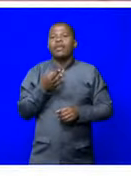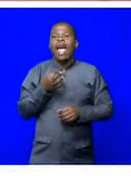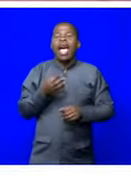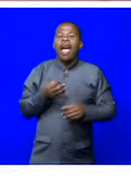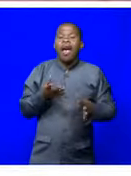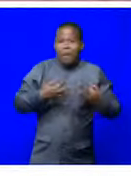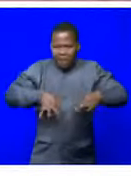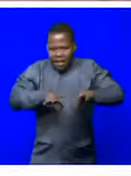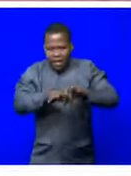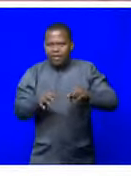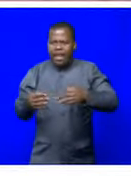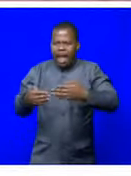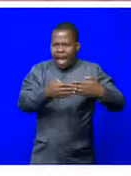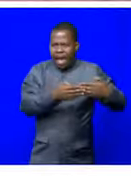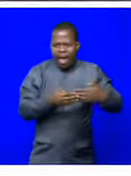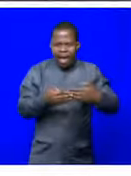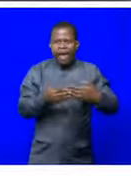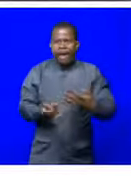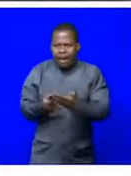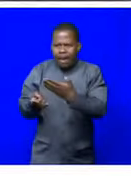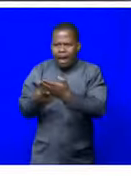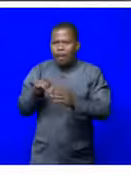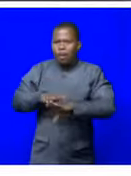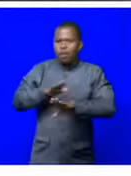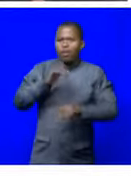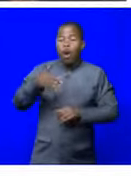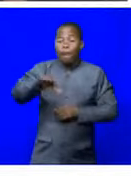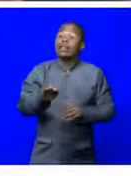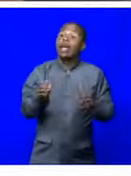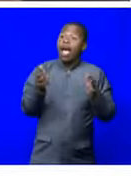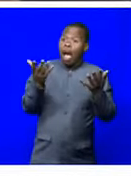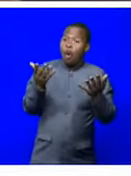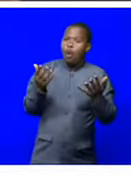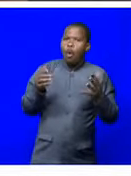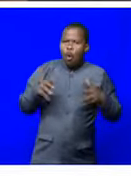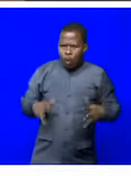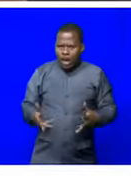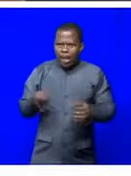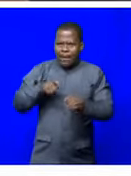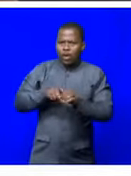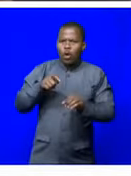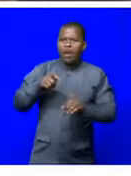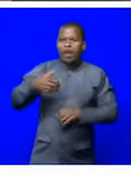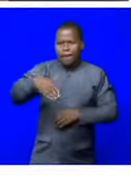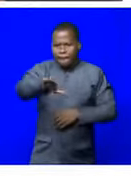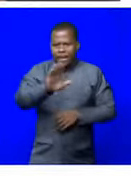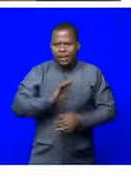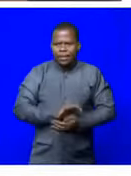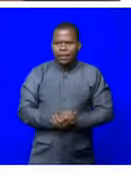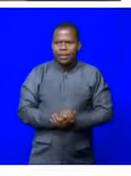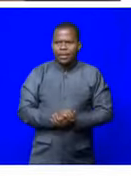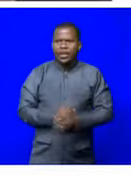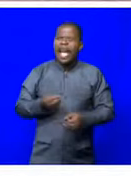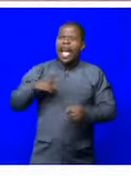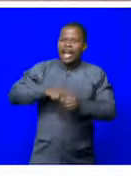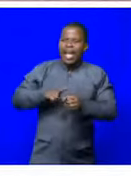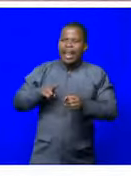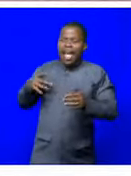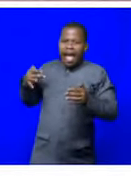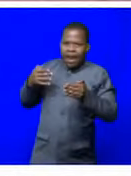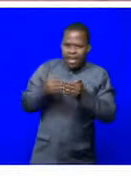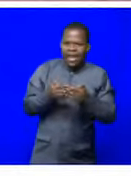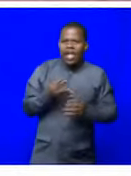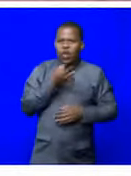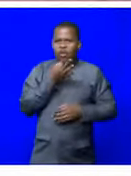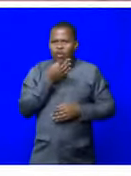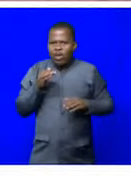for the nation at large, and we appreciate the hard work that they have been doing over the years. We just now need